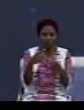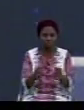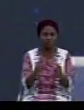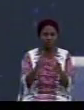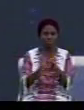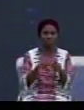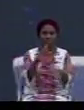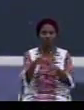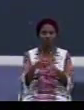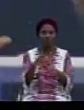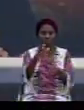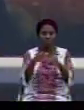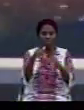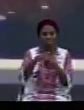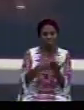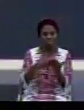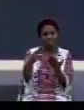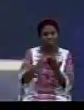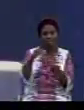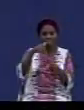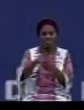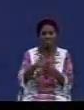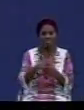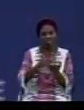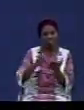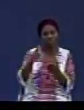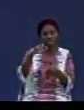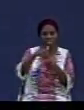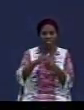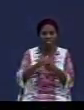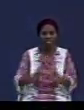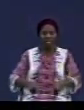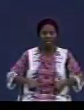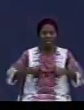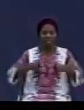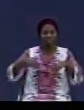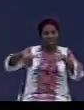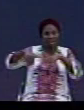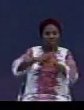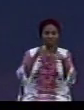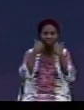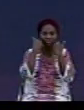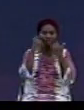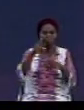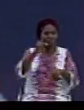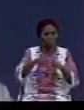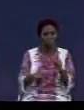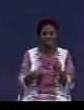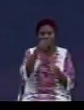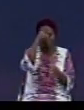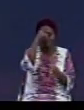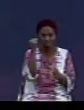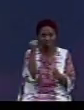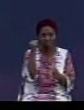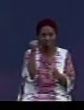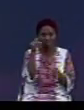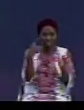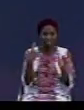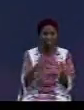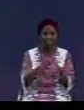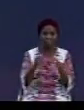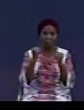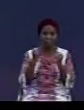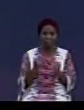purity, and walk in life, a life above reproach. You could not, because the power